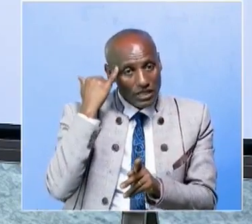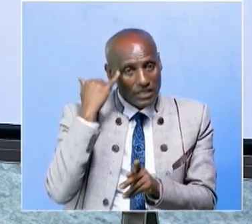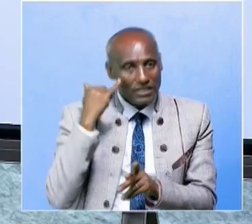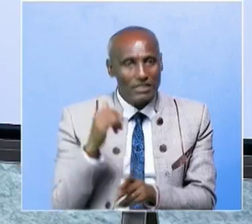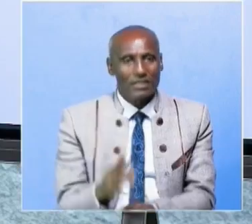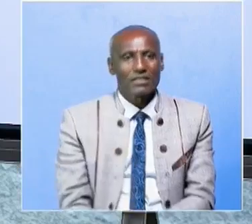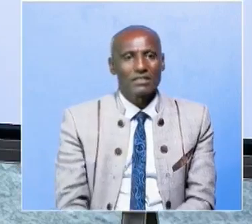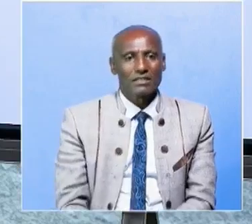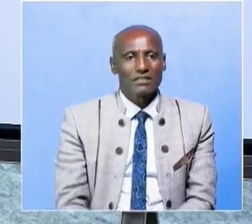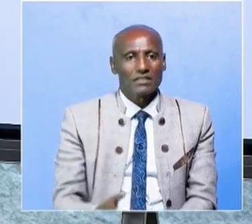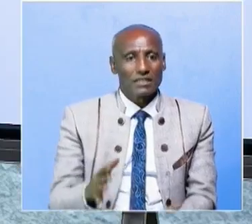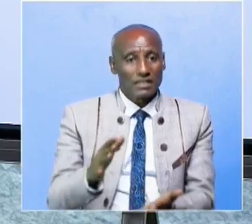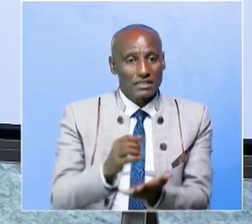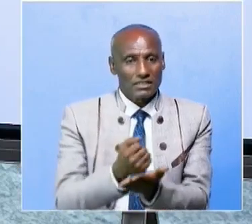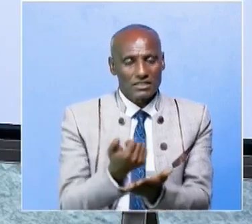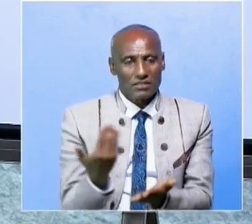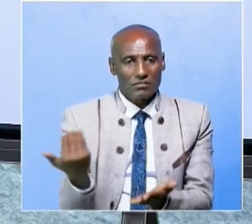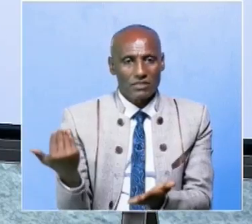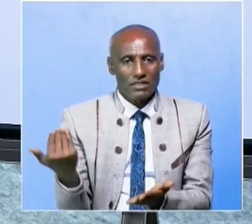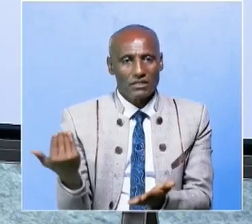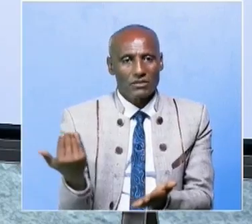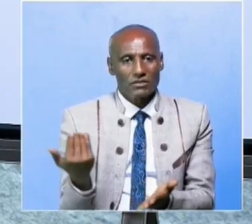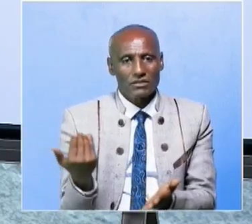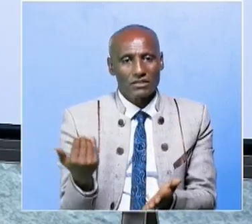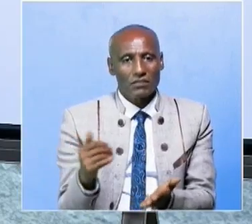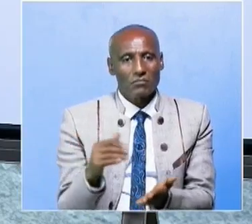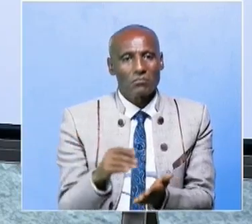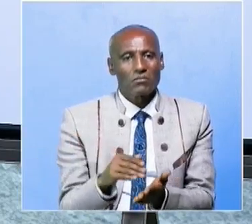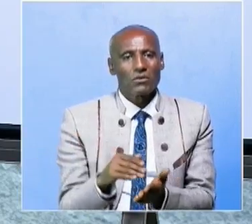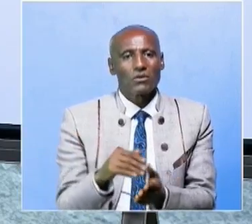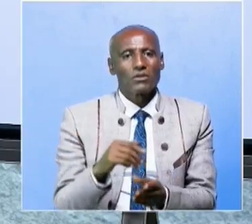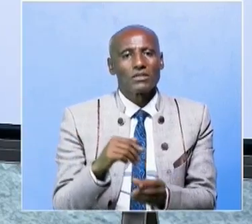something on that particular issue or subject.